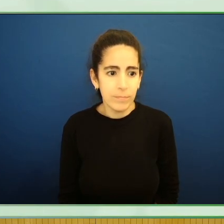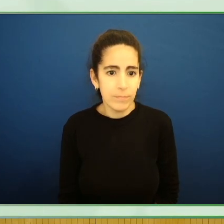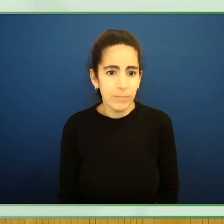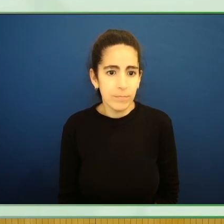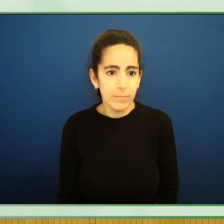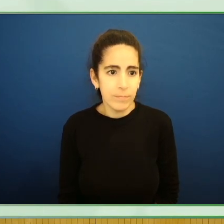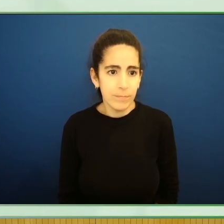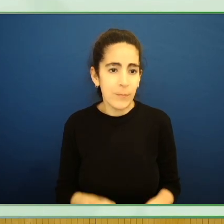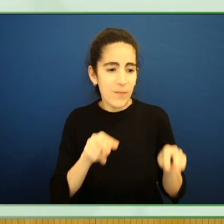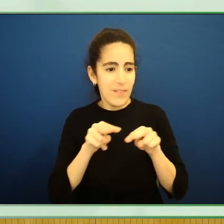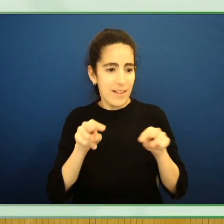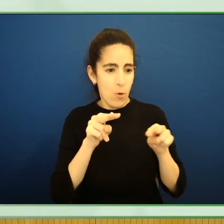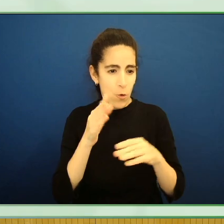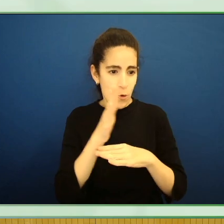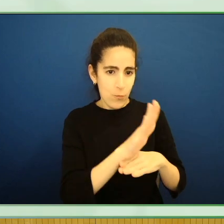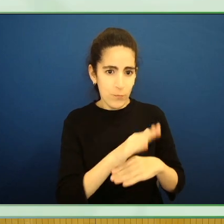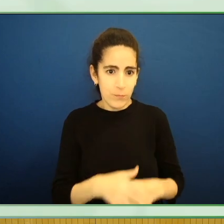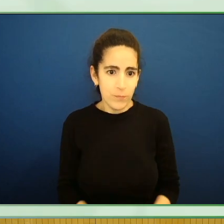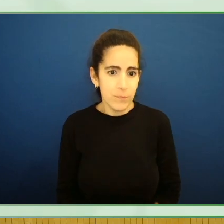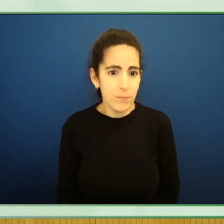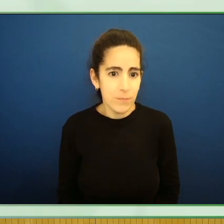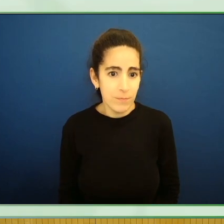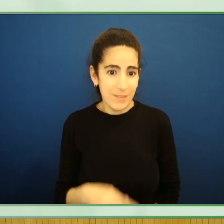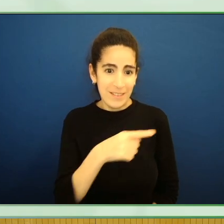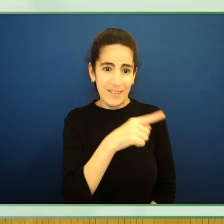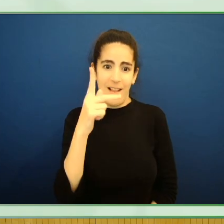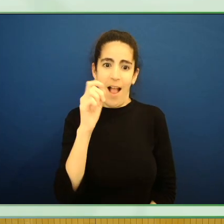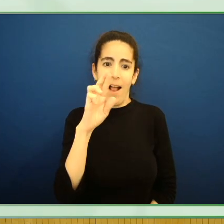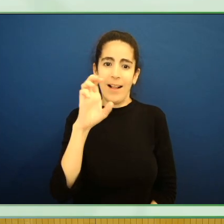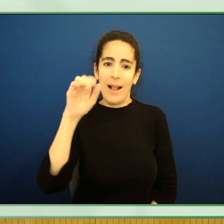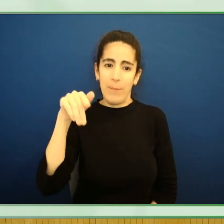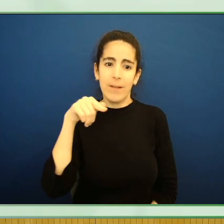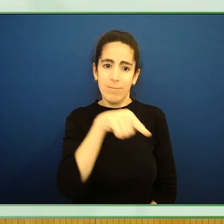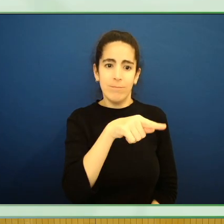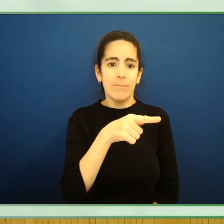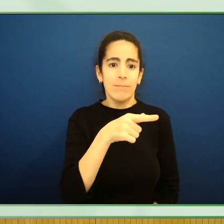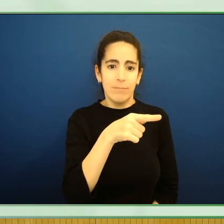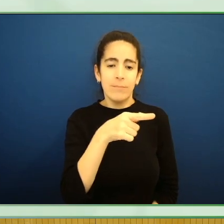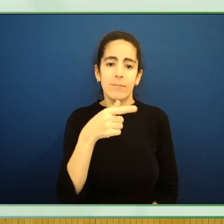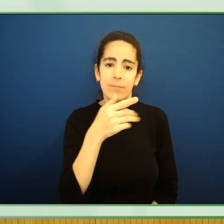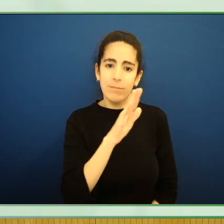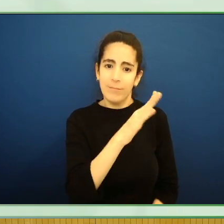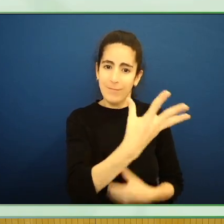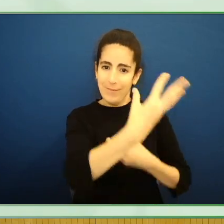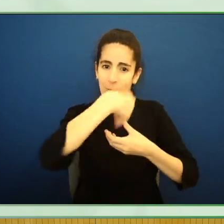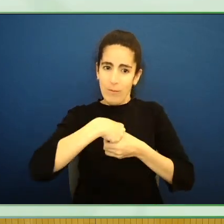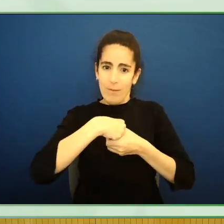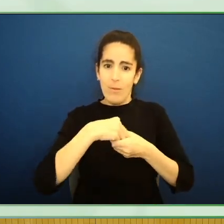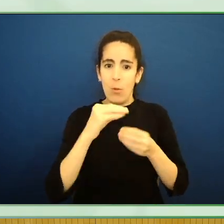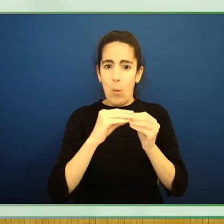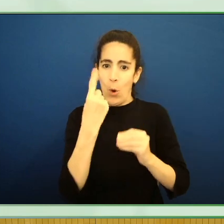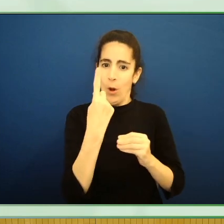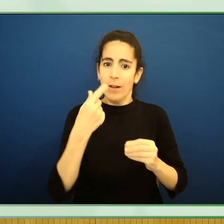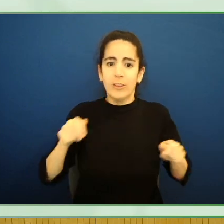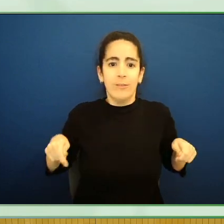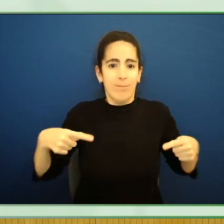Okay, so this is Kareem. He's user number 1 for our Cub pediatric chair. It tilts so that he